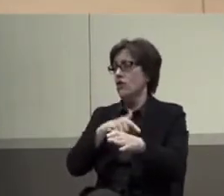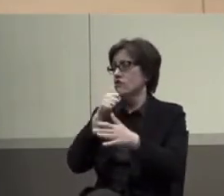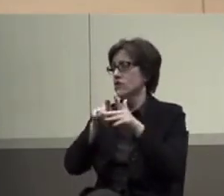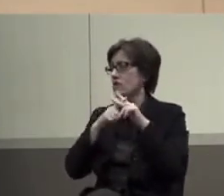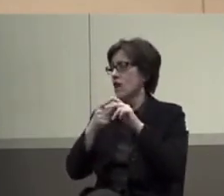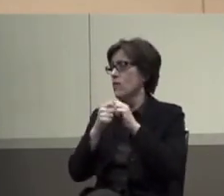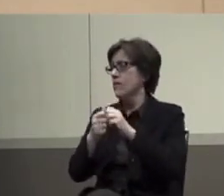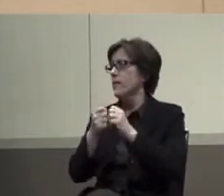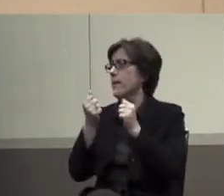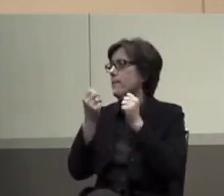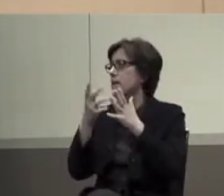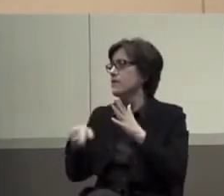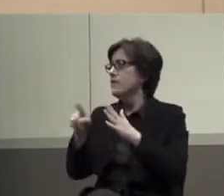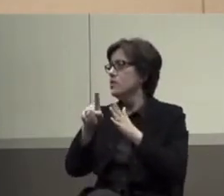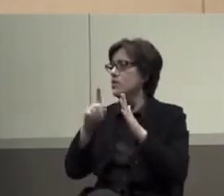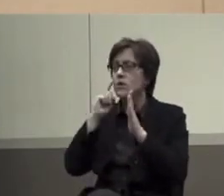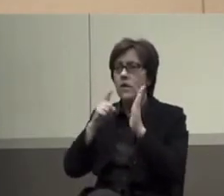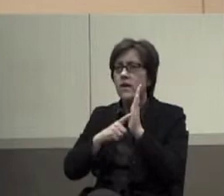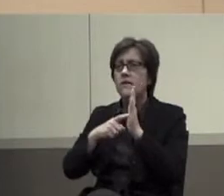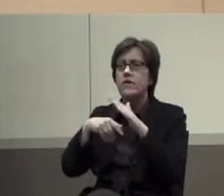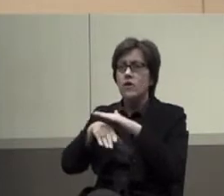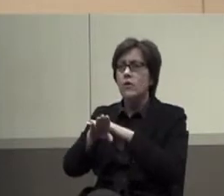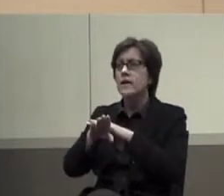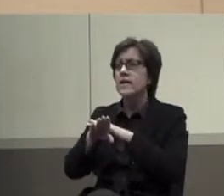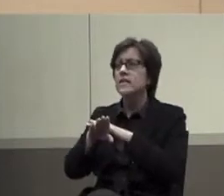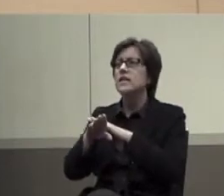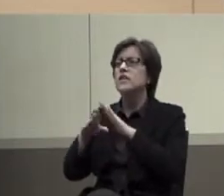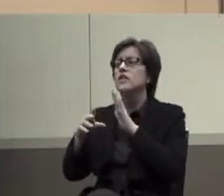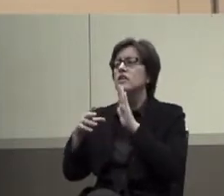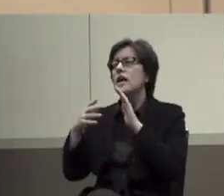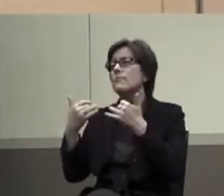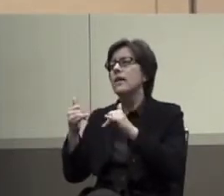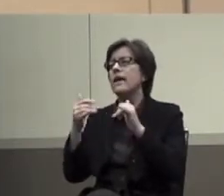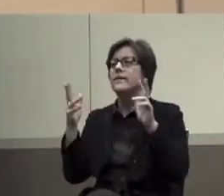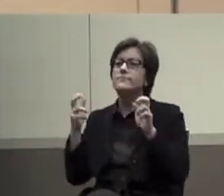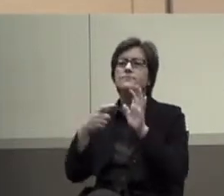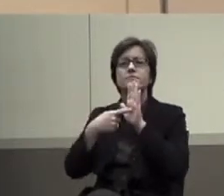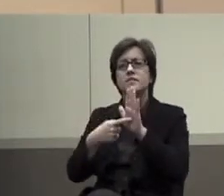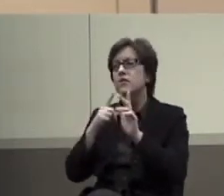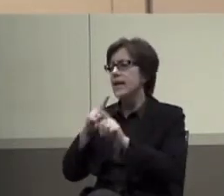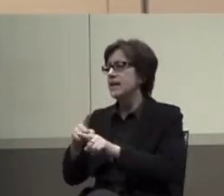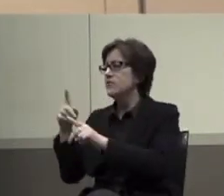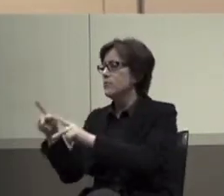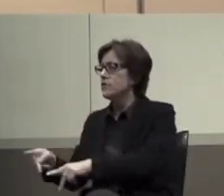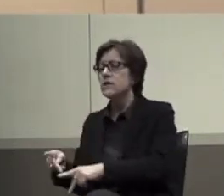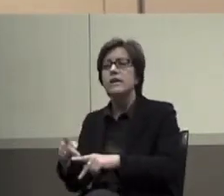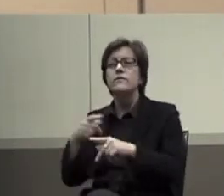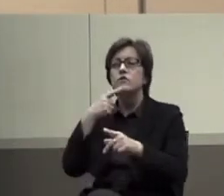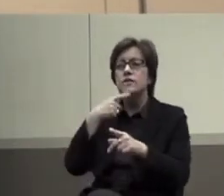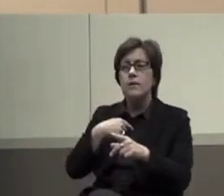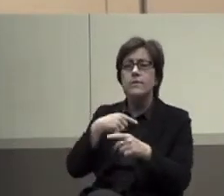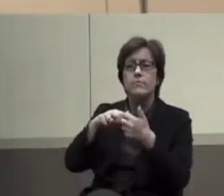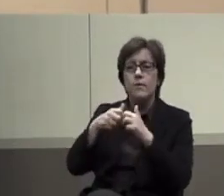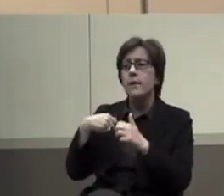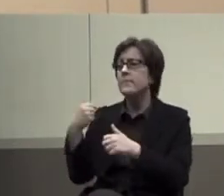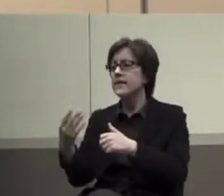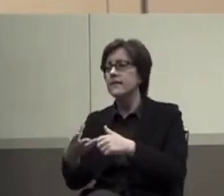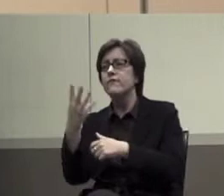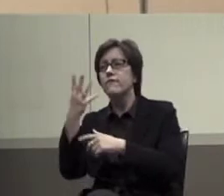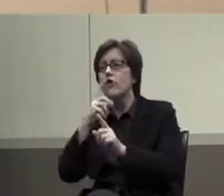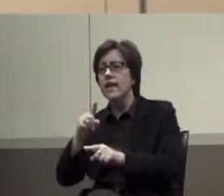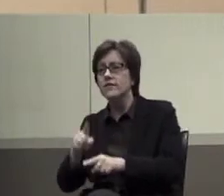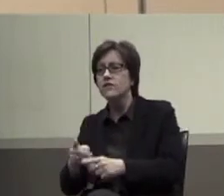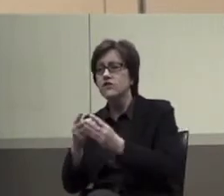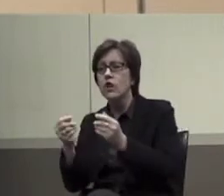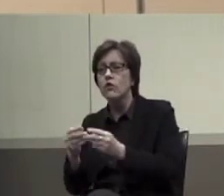where you have to use these skills to help them get a better picture of the problem and what the outcome should look like. That can happen in 10